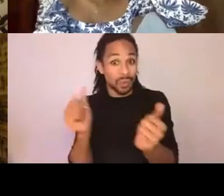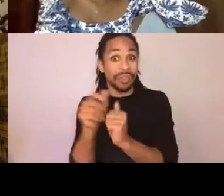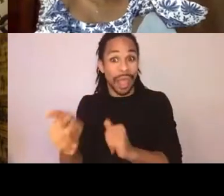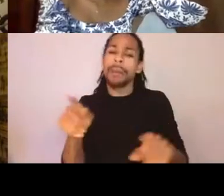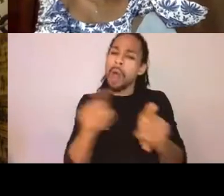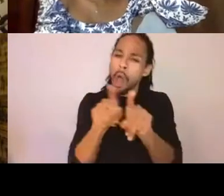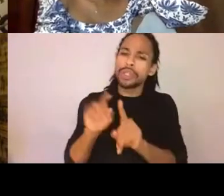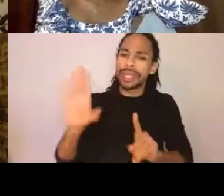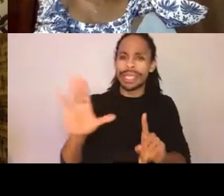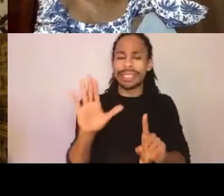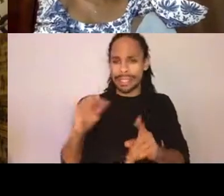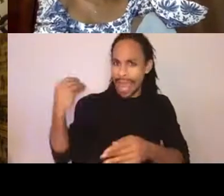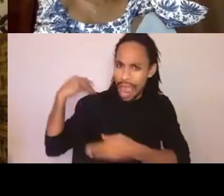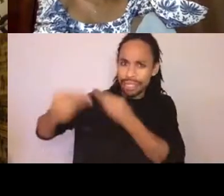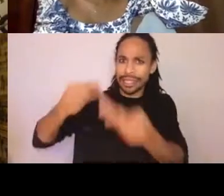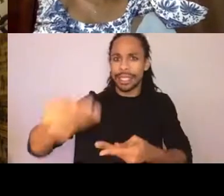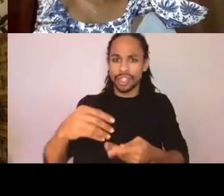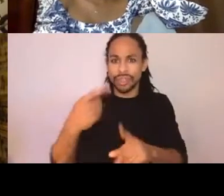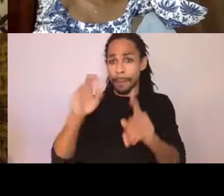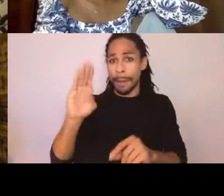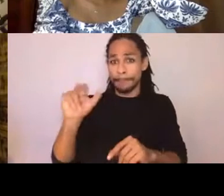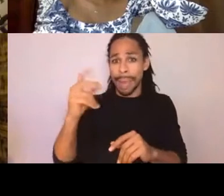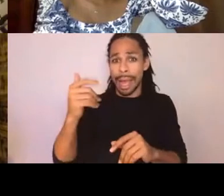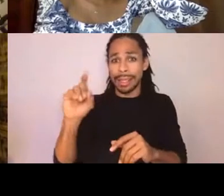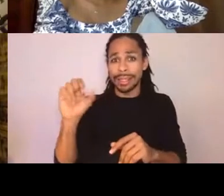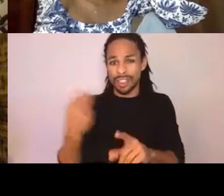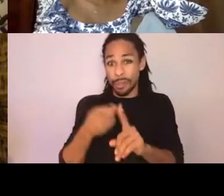And it's also just really wonderful music. So